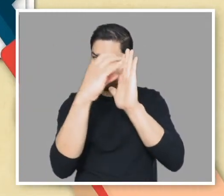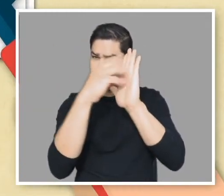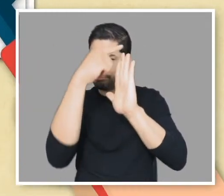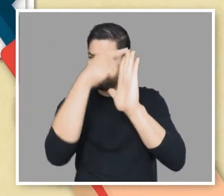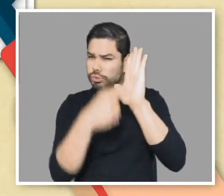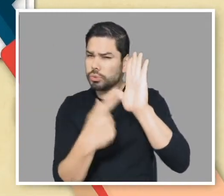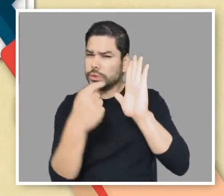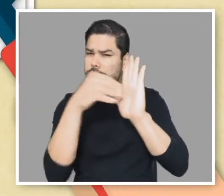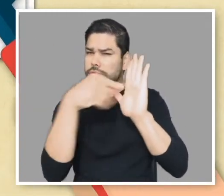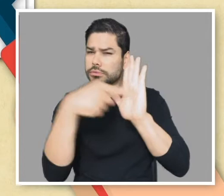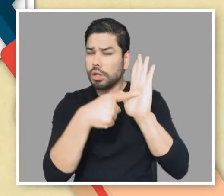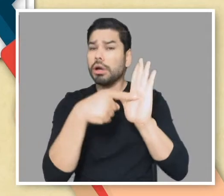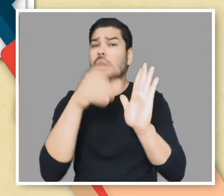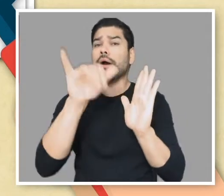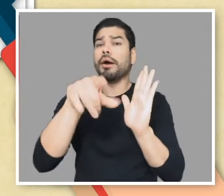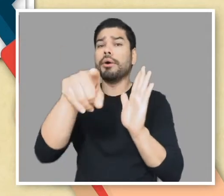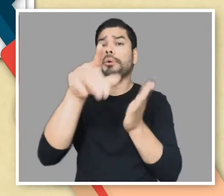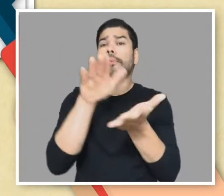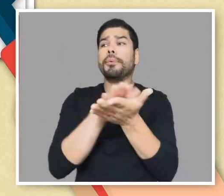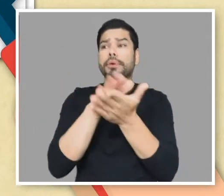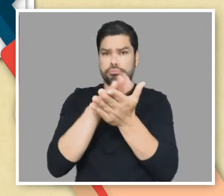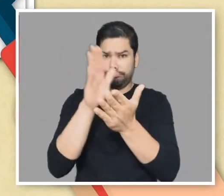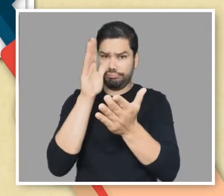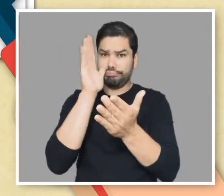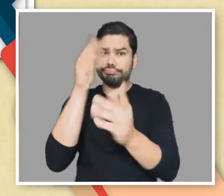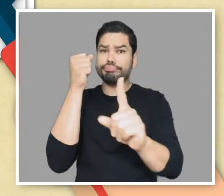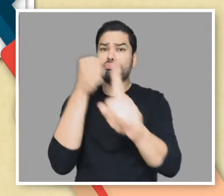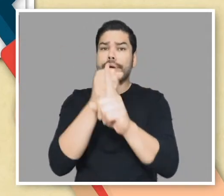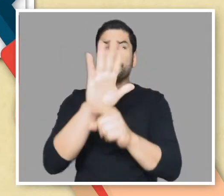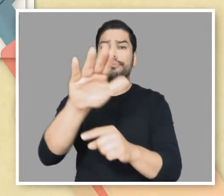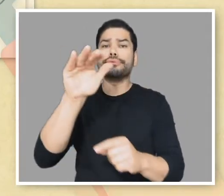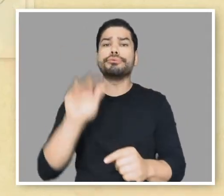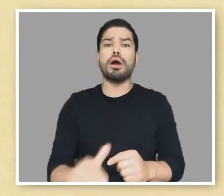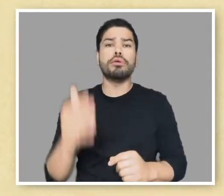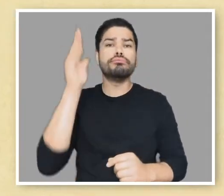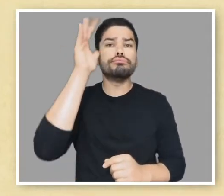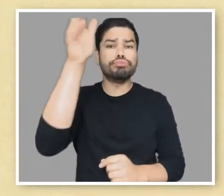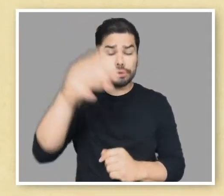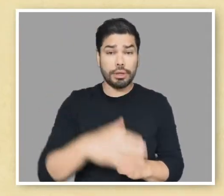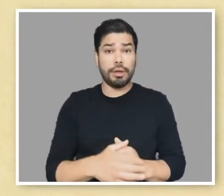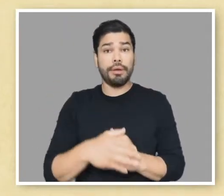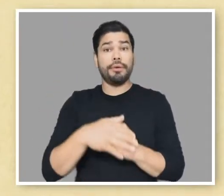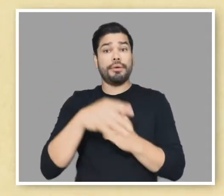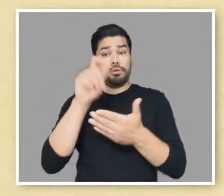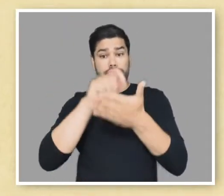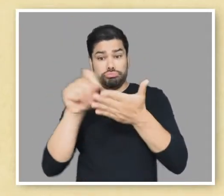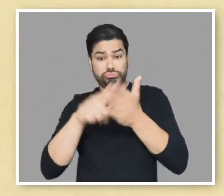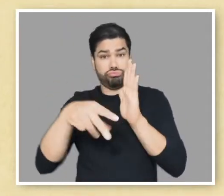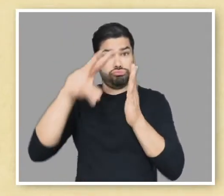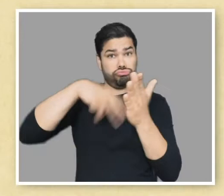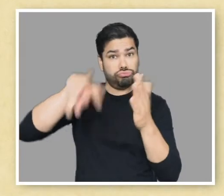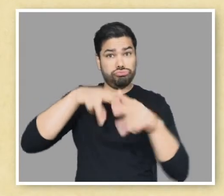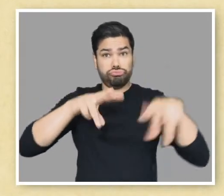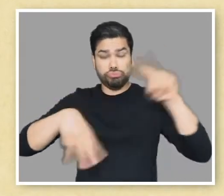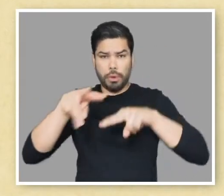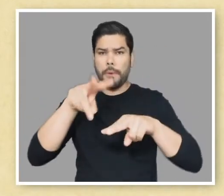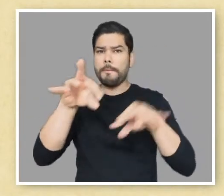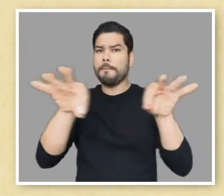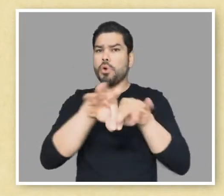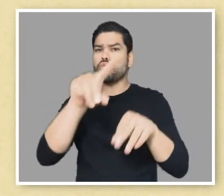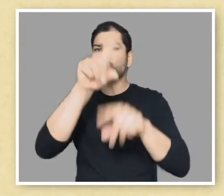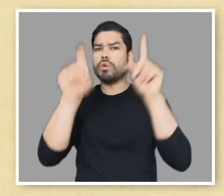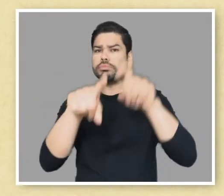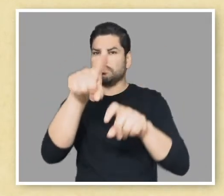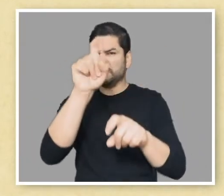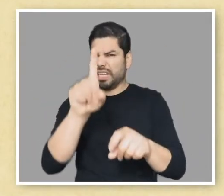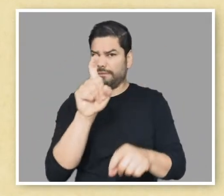the agreement and how it will impact both you and your child. When writing or reviewing a settlement agreement, it's important to ask